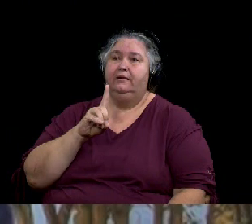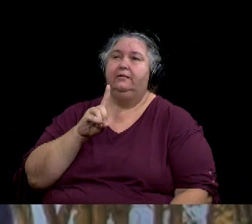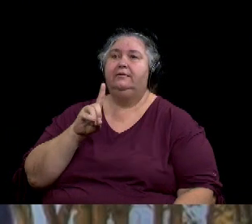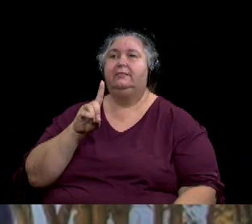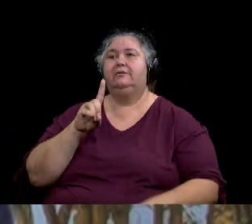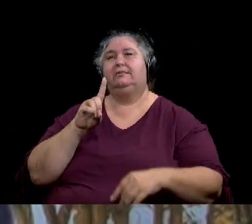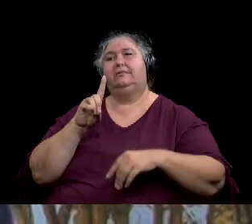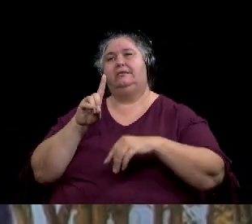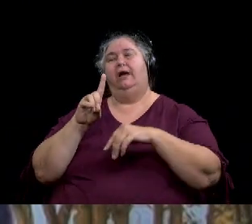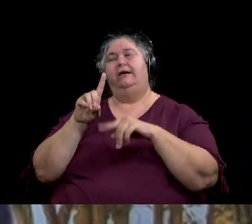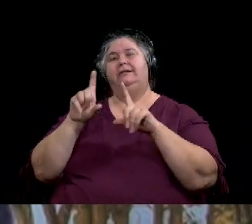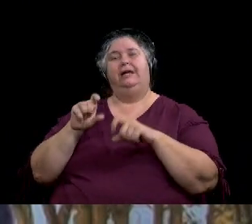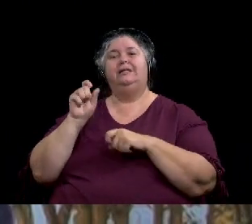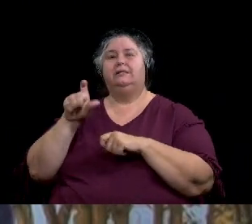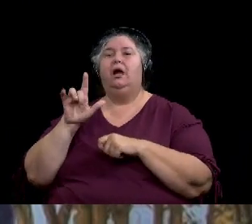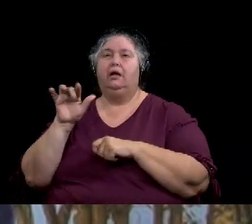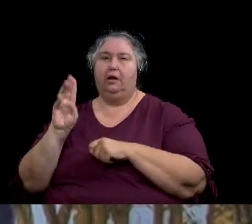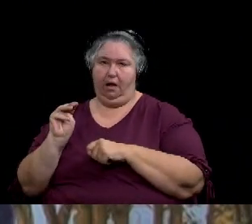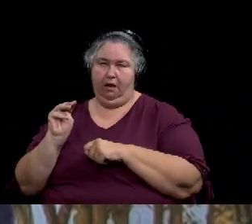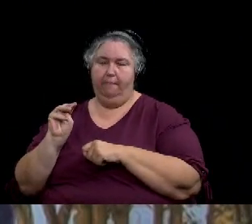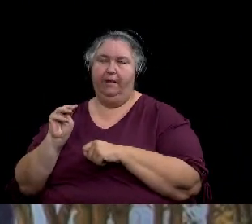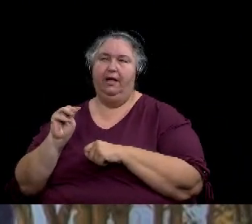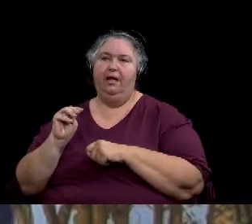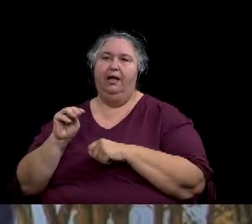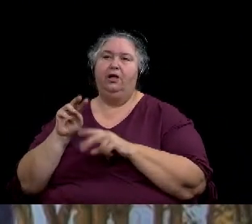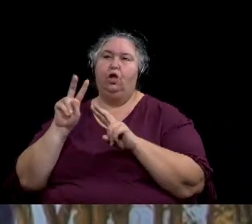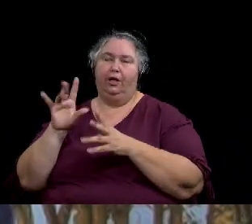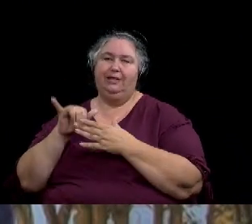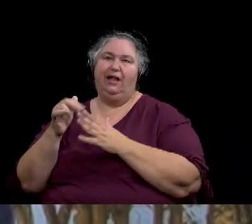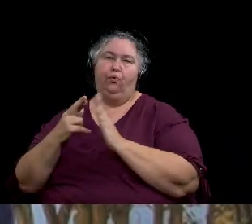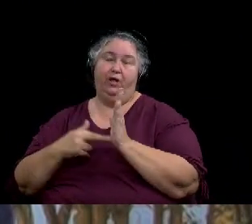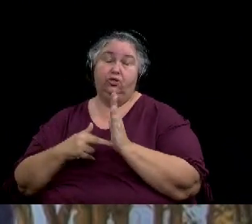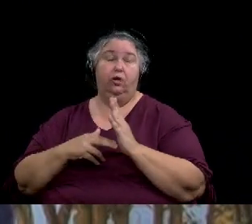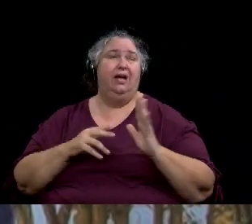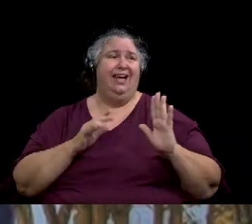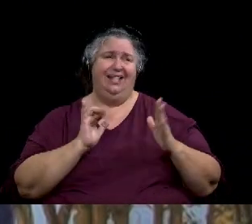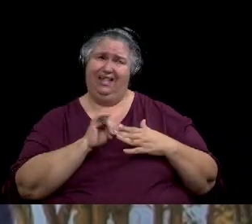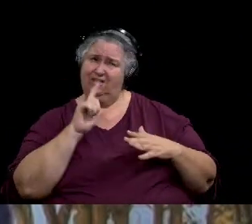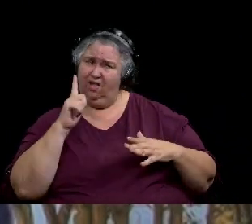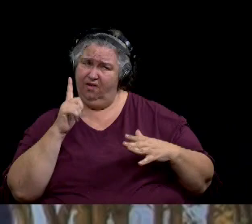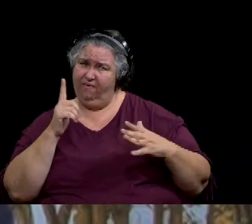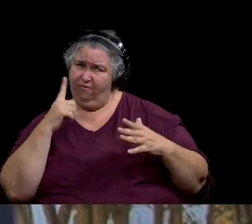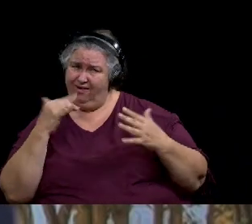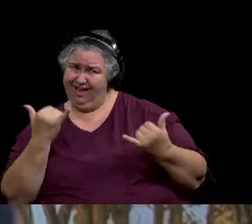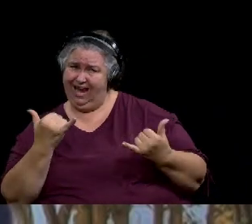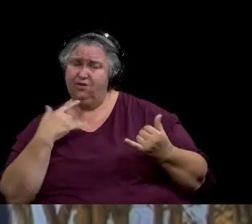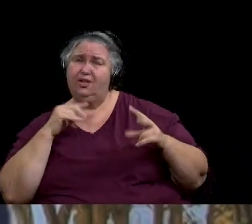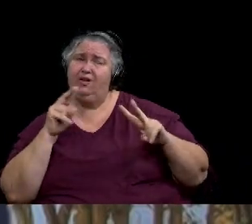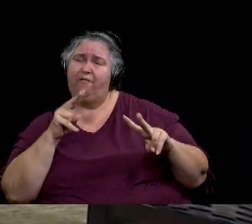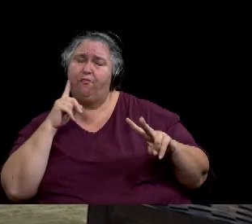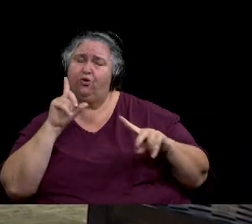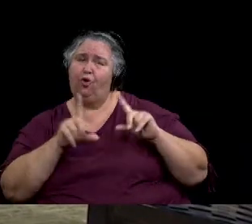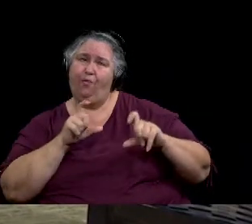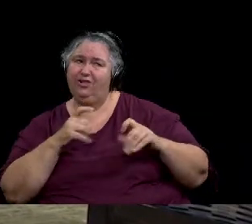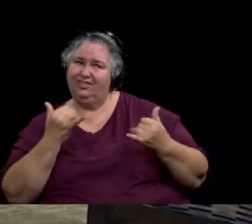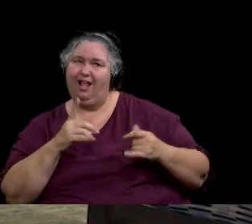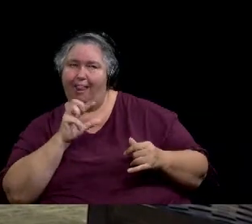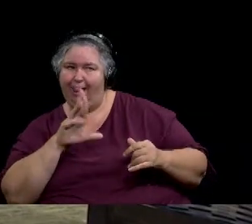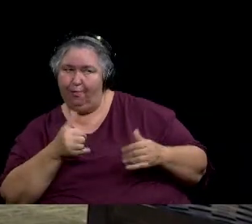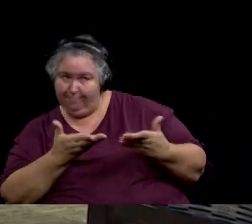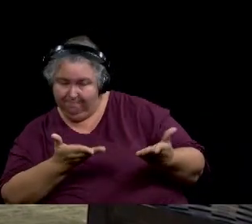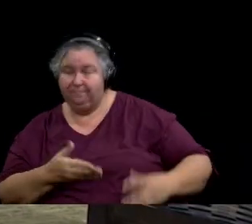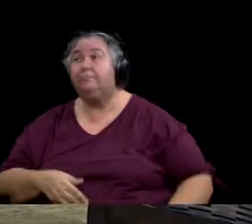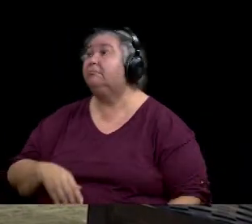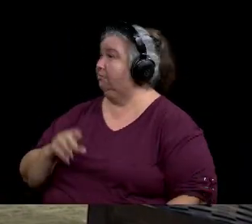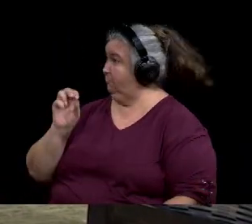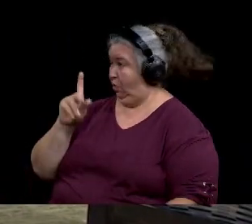get more information. That's all I have for now, Larry, and I'll look forward to the questions. Okay, very good. Well, let's get into the questions